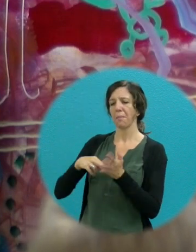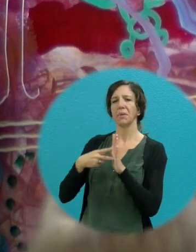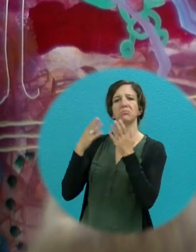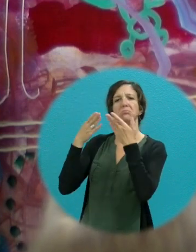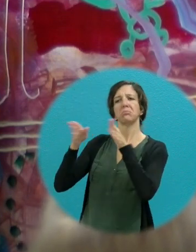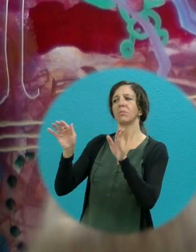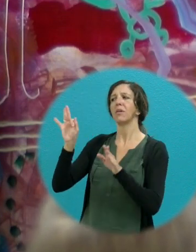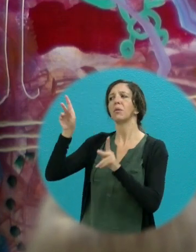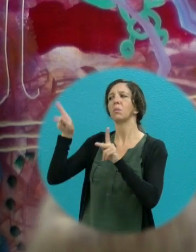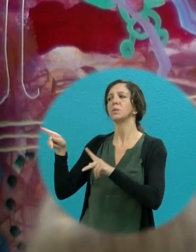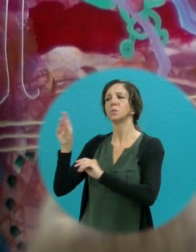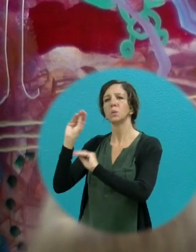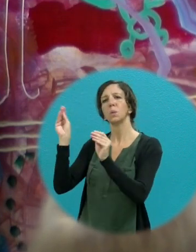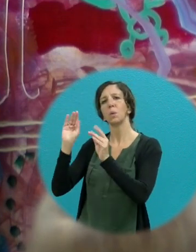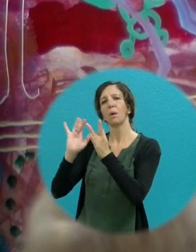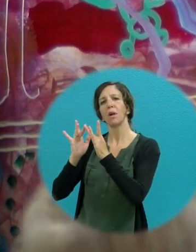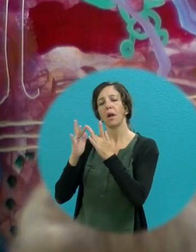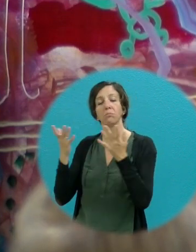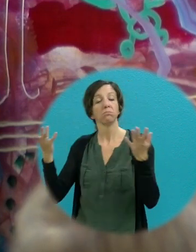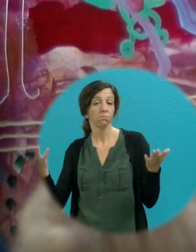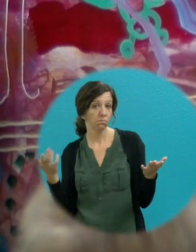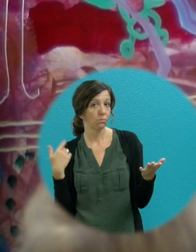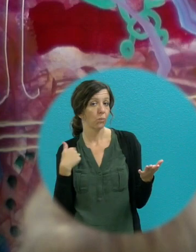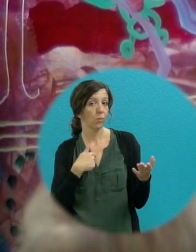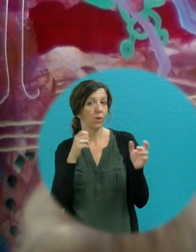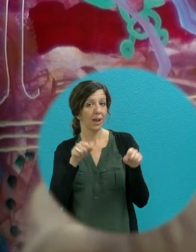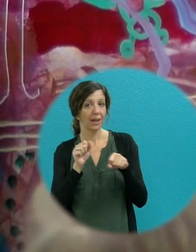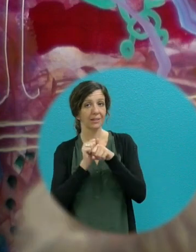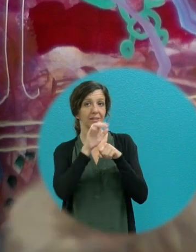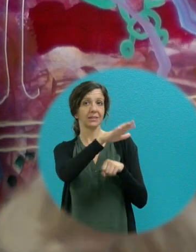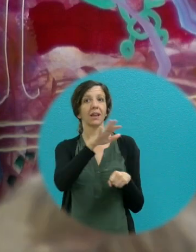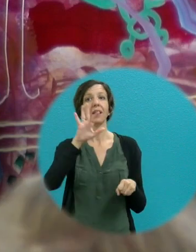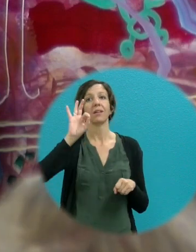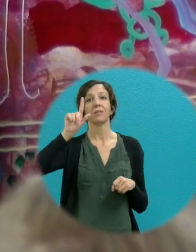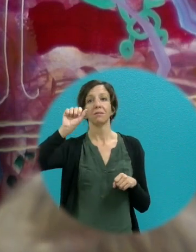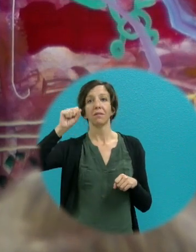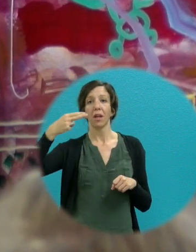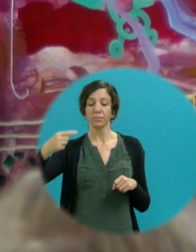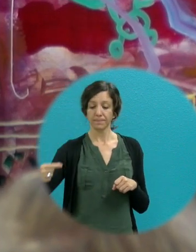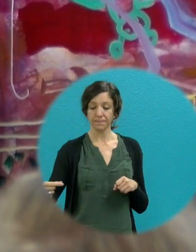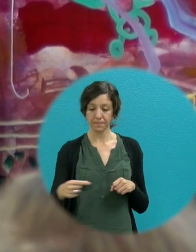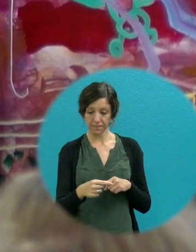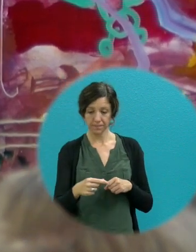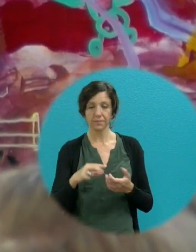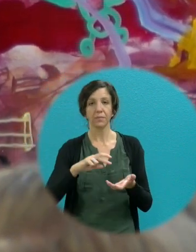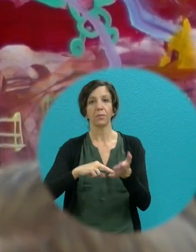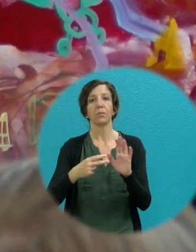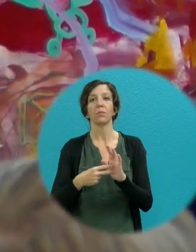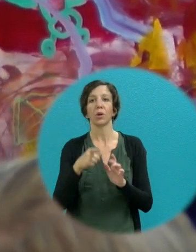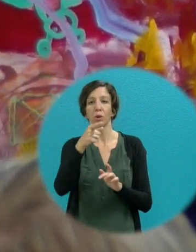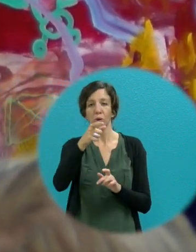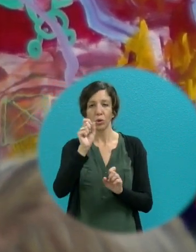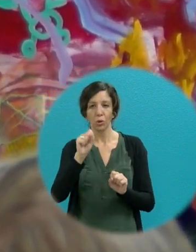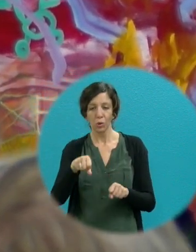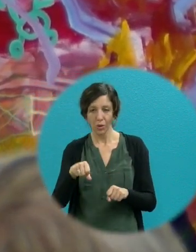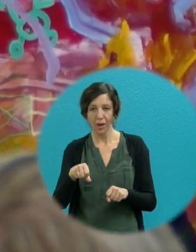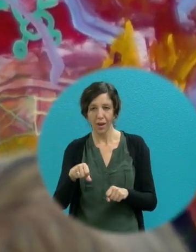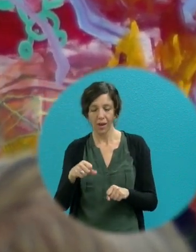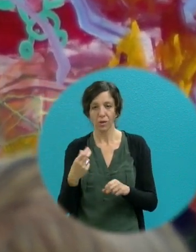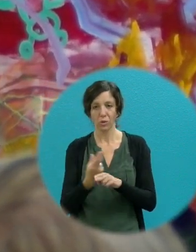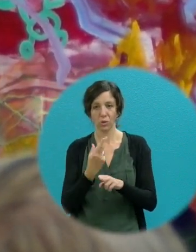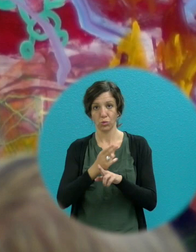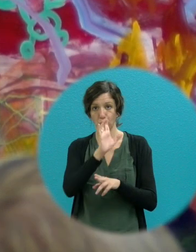speaking generally. Okay, because we could send you a flash drive in which you could enlarge your screen if you at least have